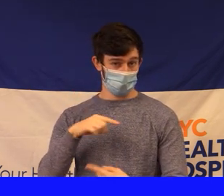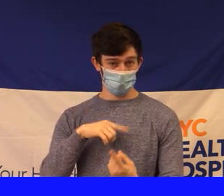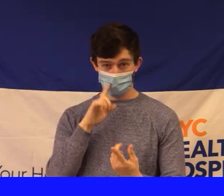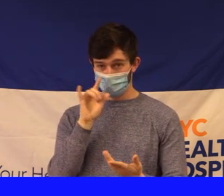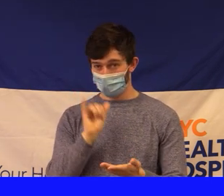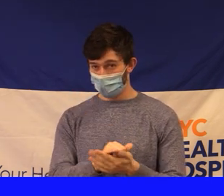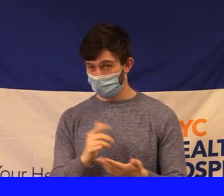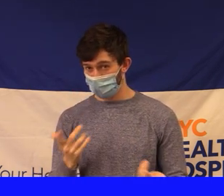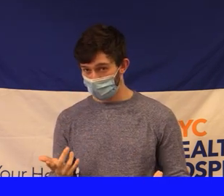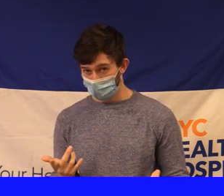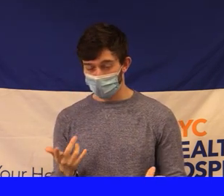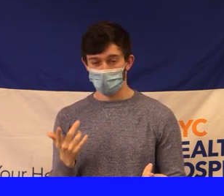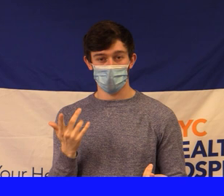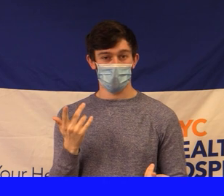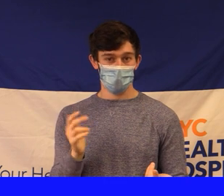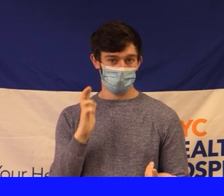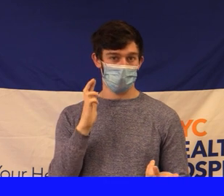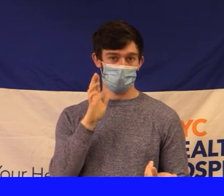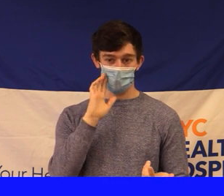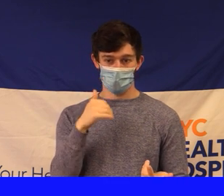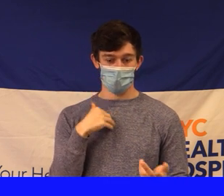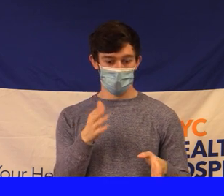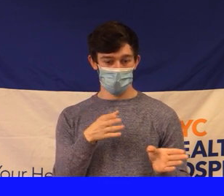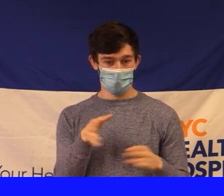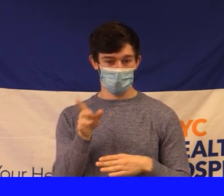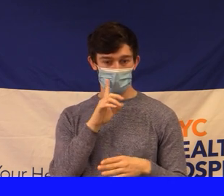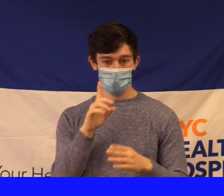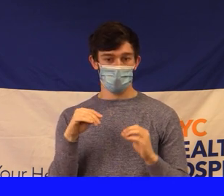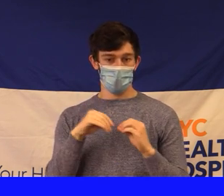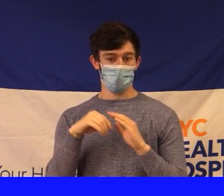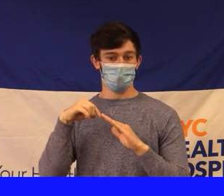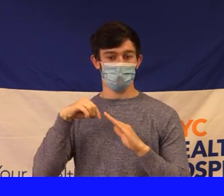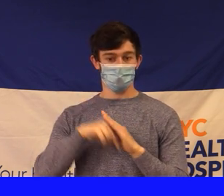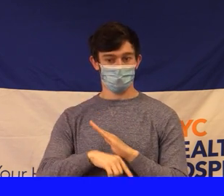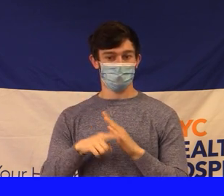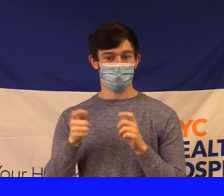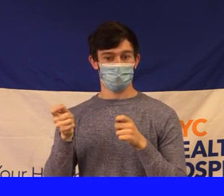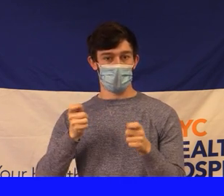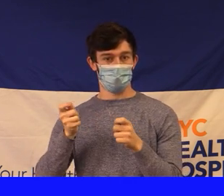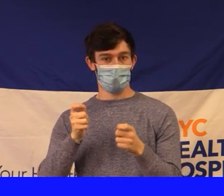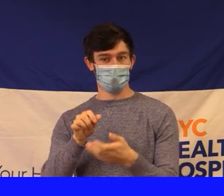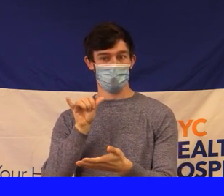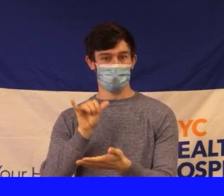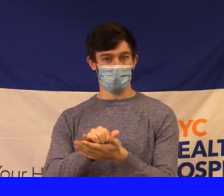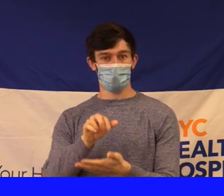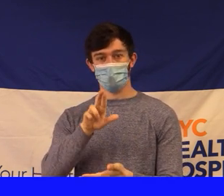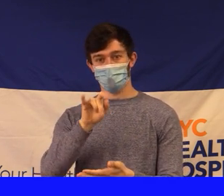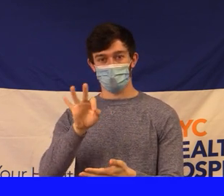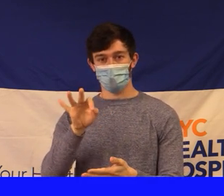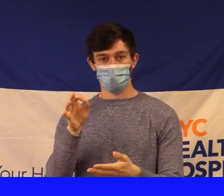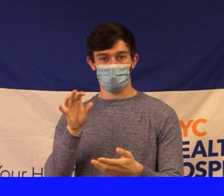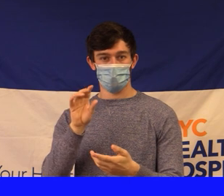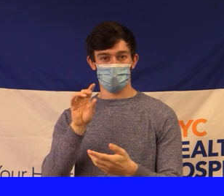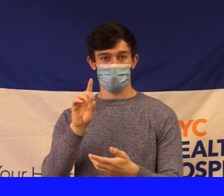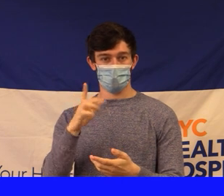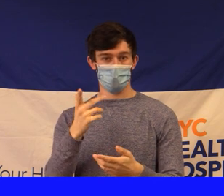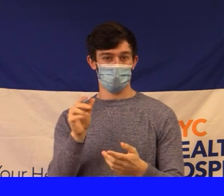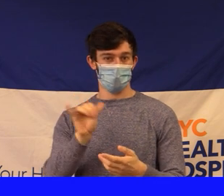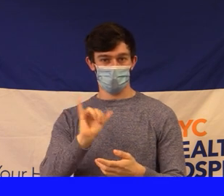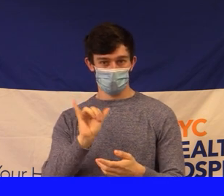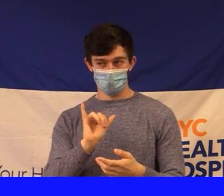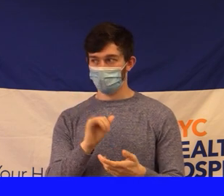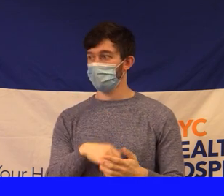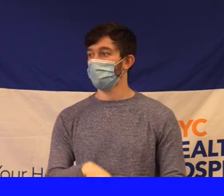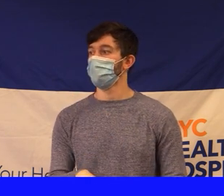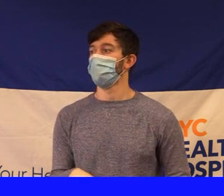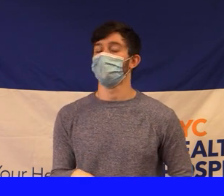whether there's a plan to intensify the management of those medications that go to refrigerators.